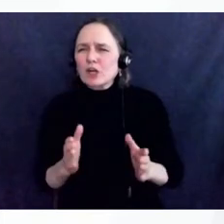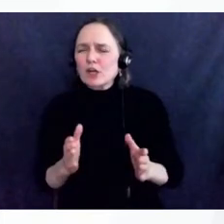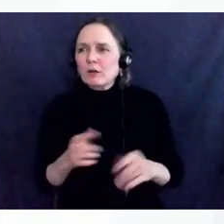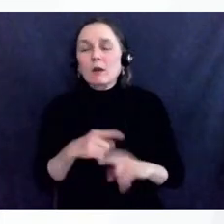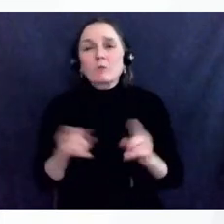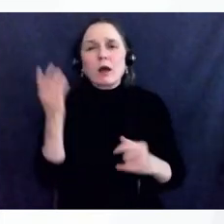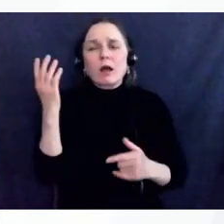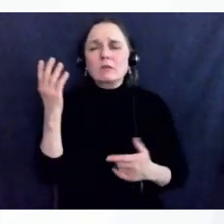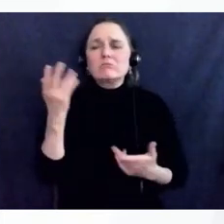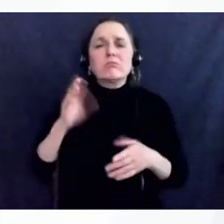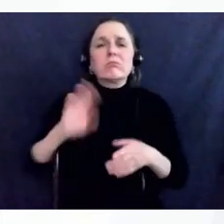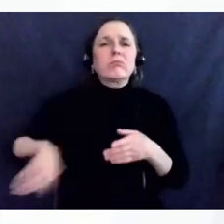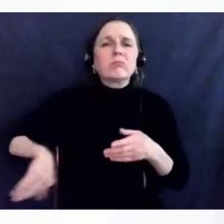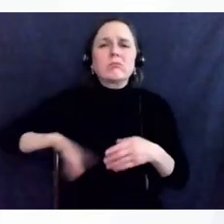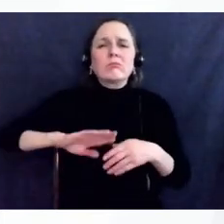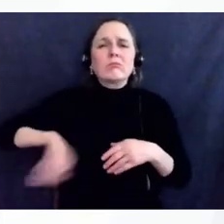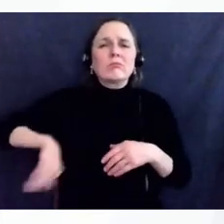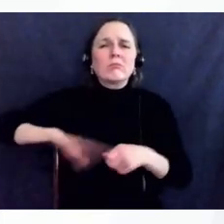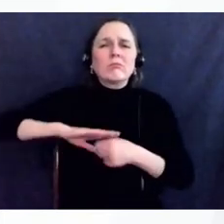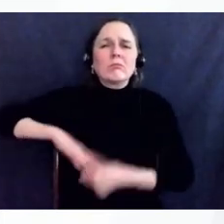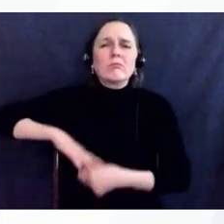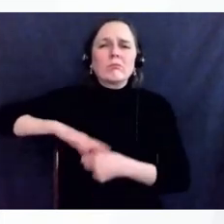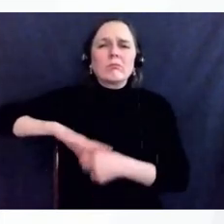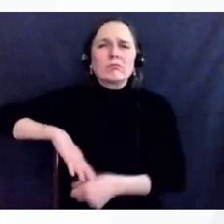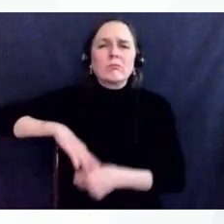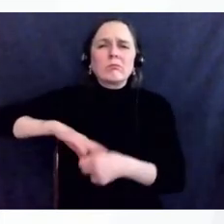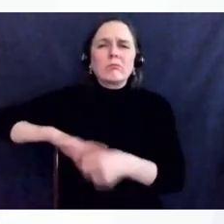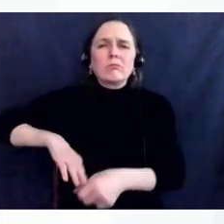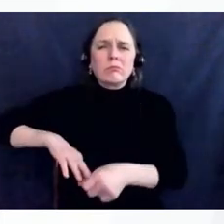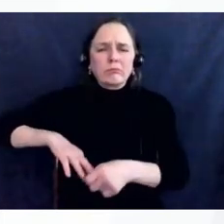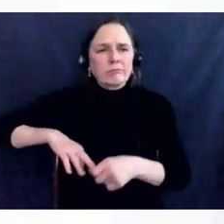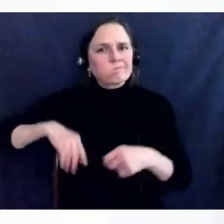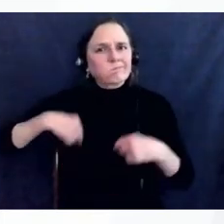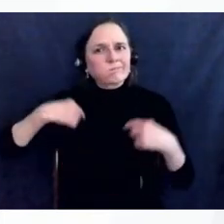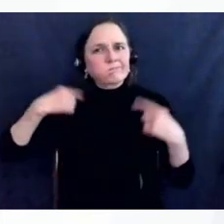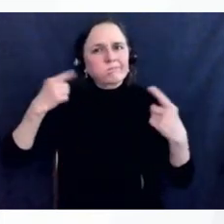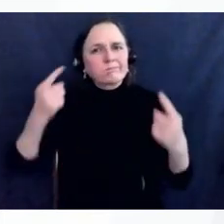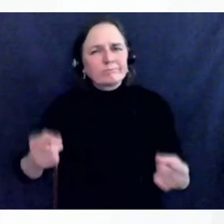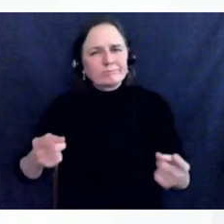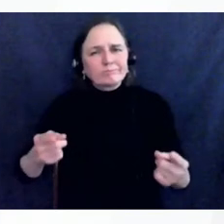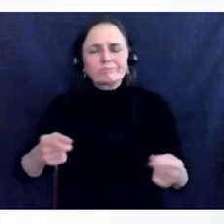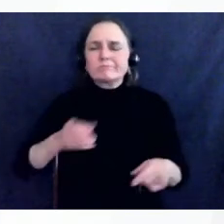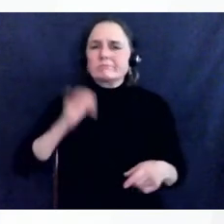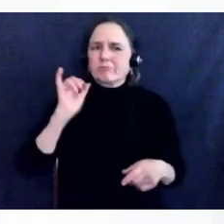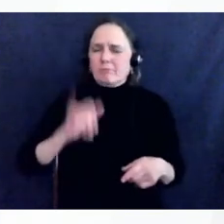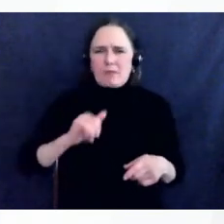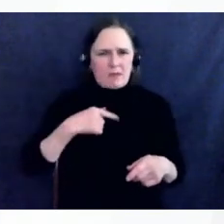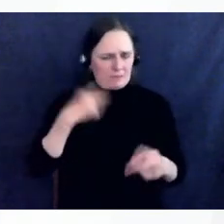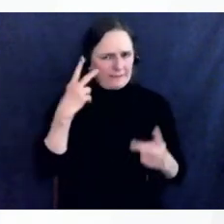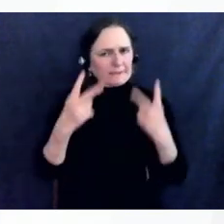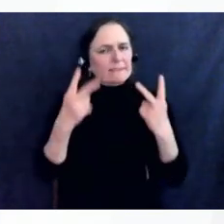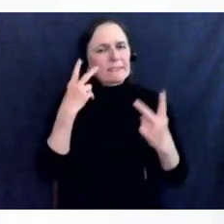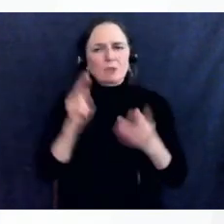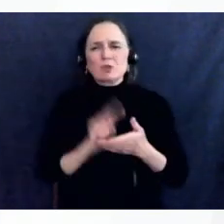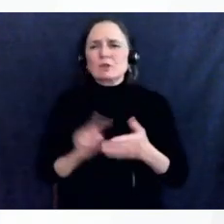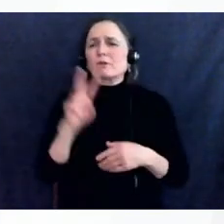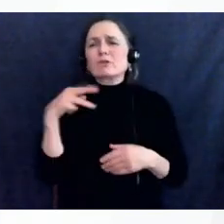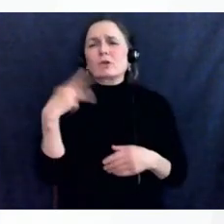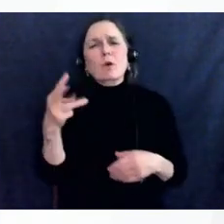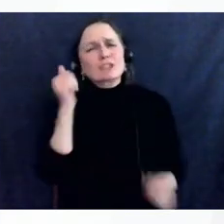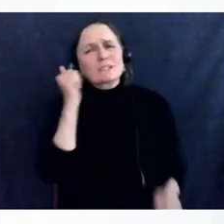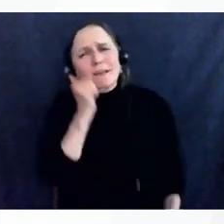happens here at the University of Washington every day. Our global research and impact directly